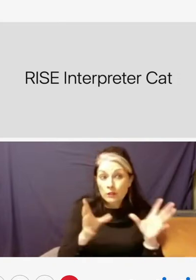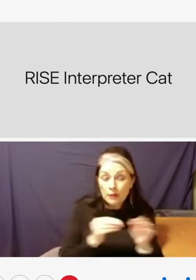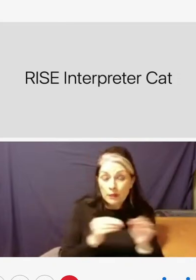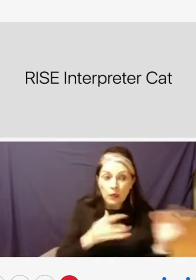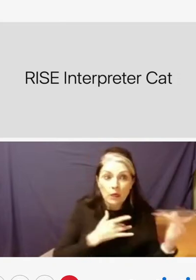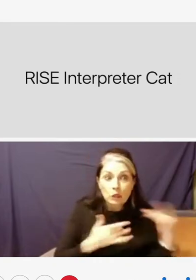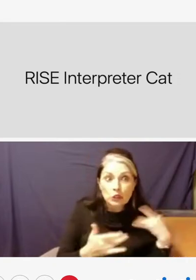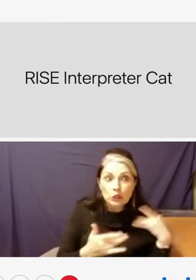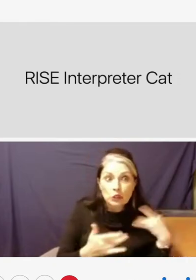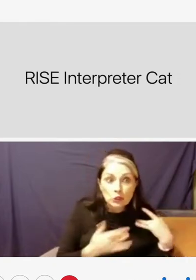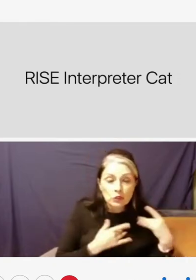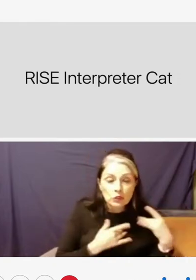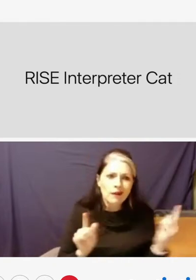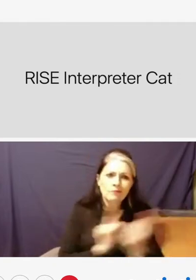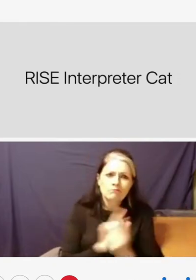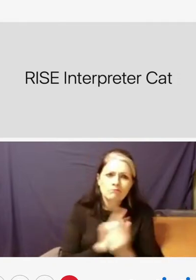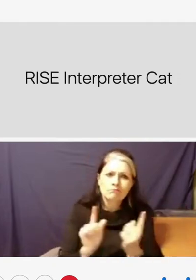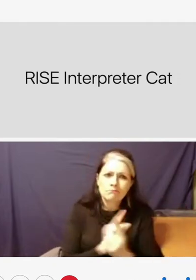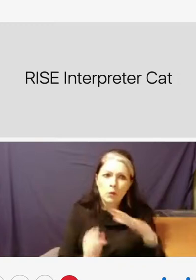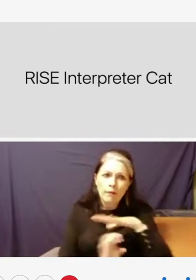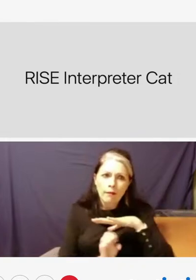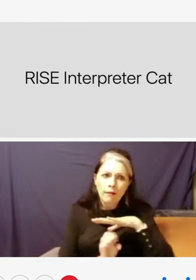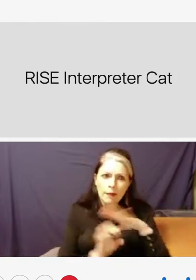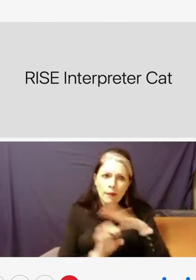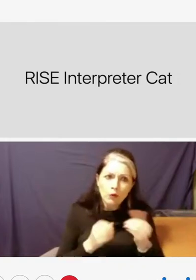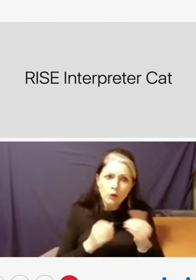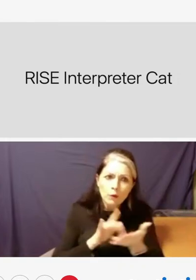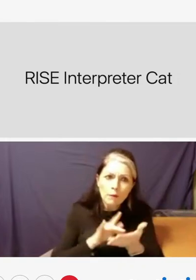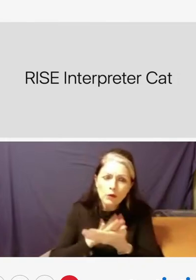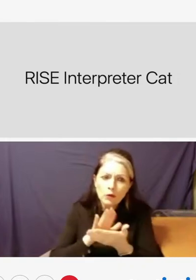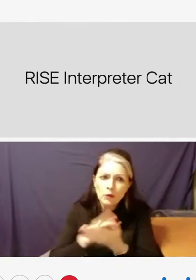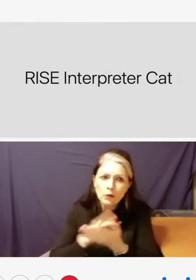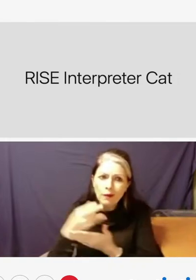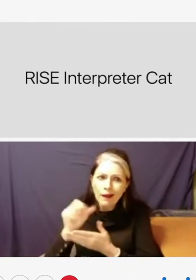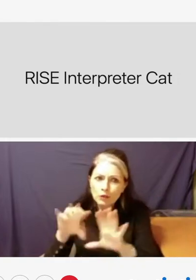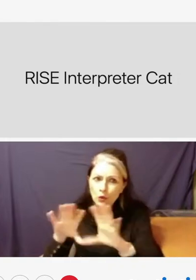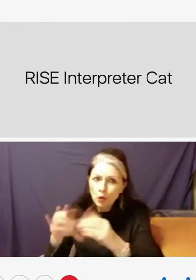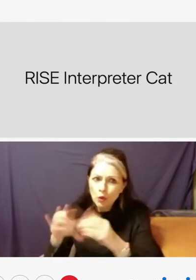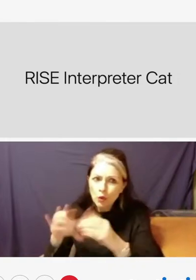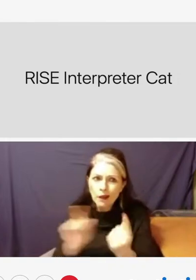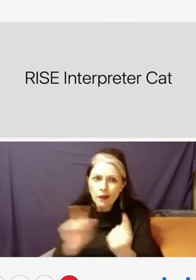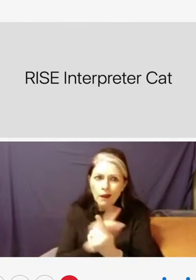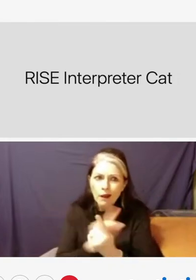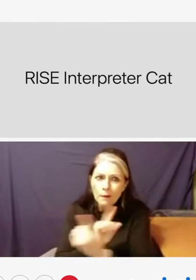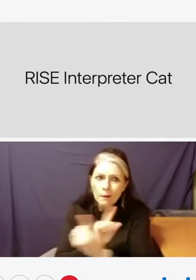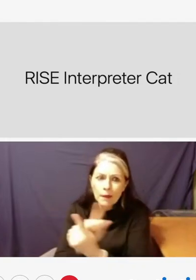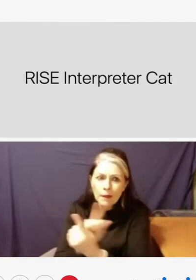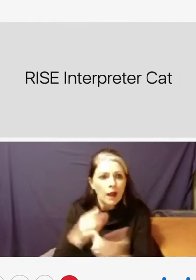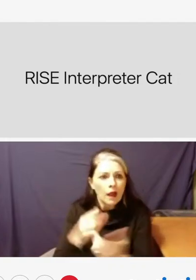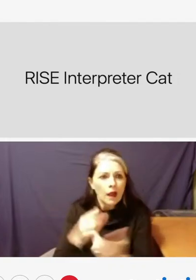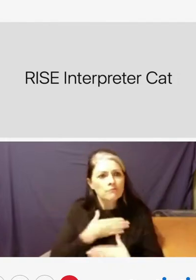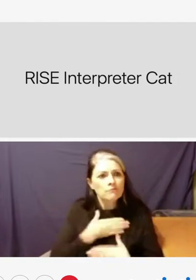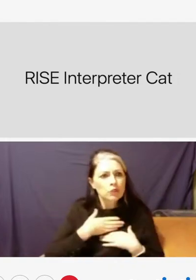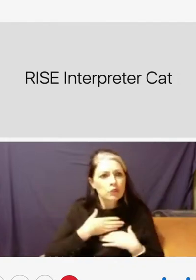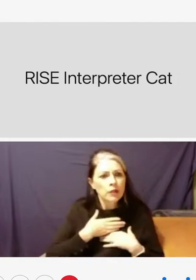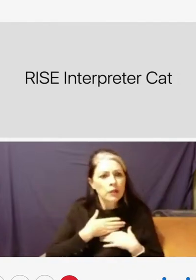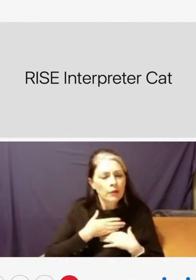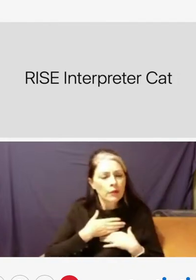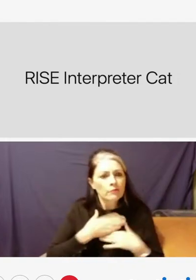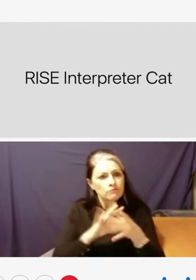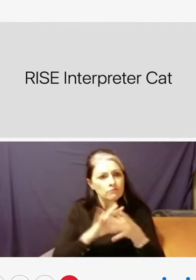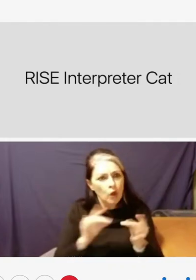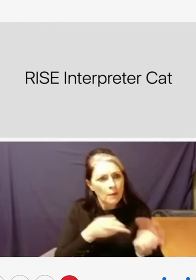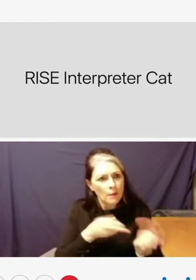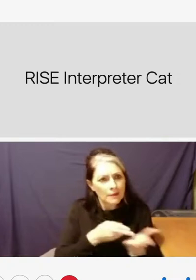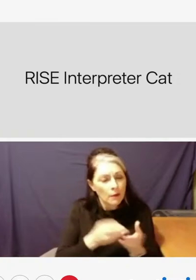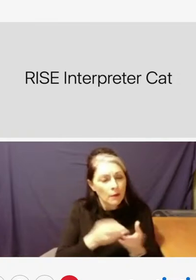uh Elementary group middle school and then High School group so I do appreciate their input and honesty uh and they are doing an amazing job it it's it's